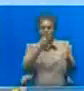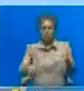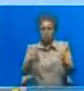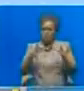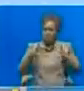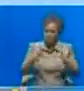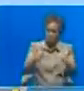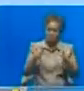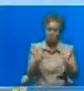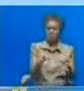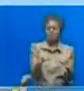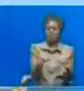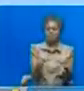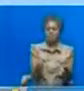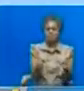wasukume.